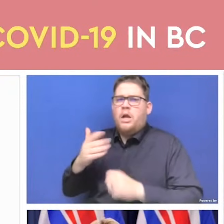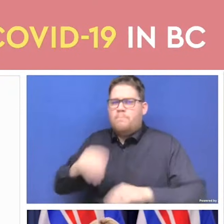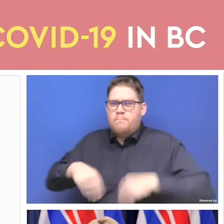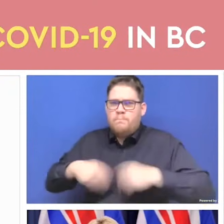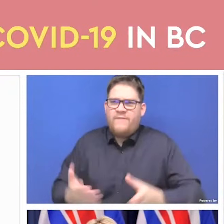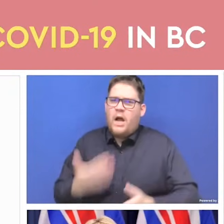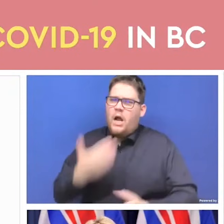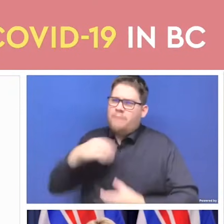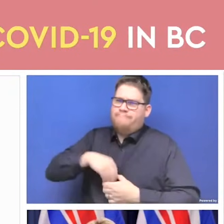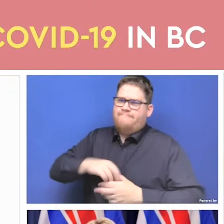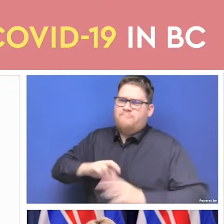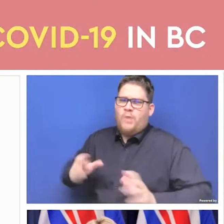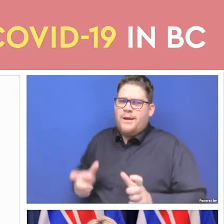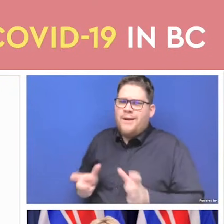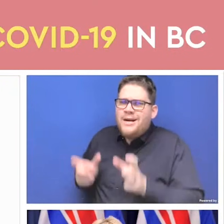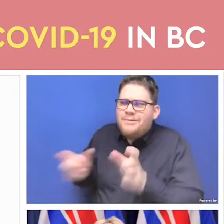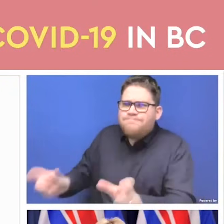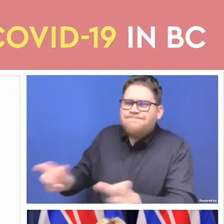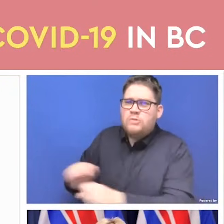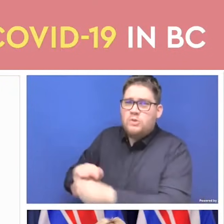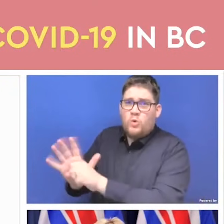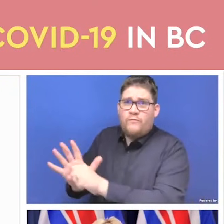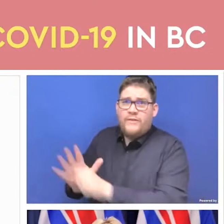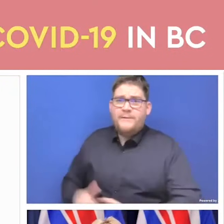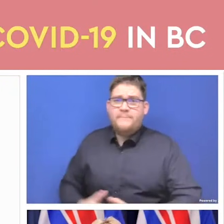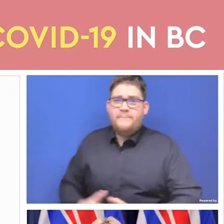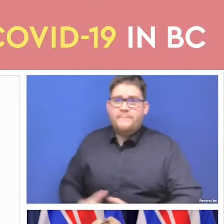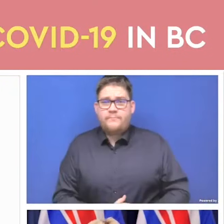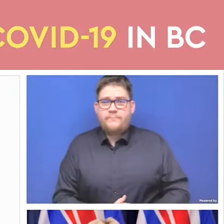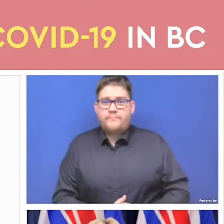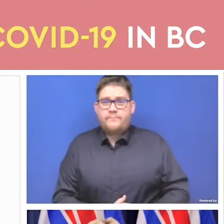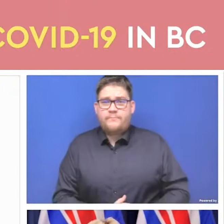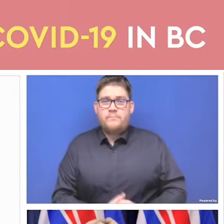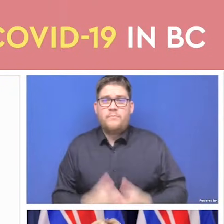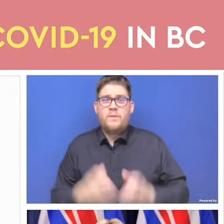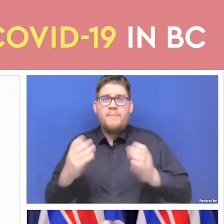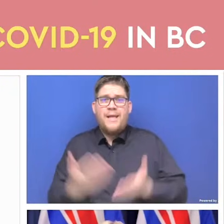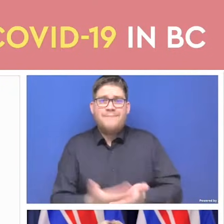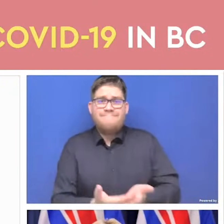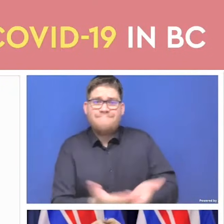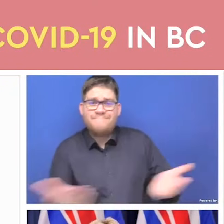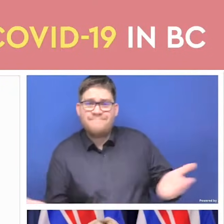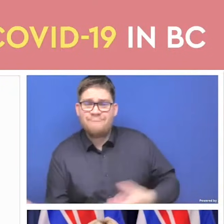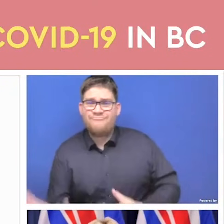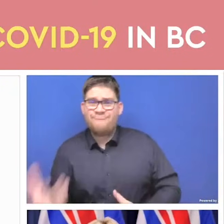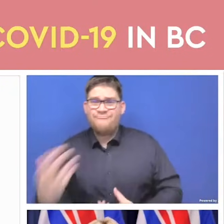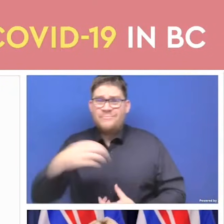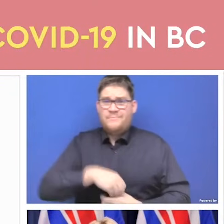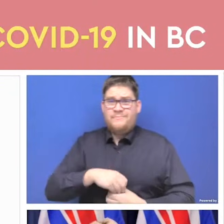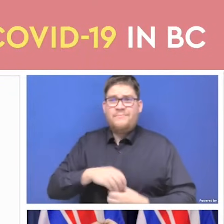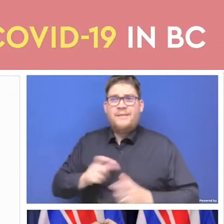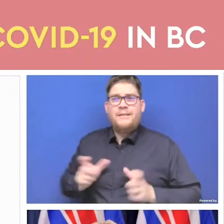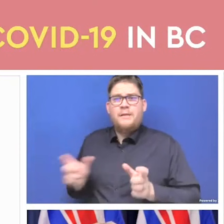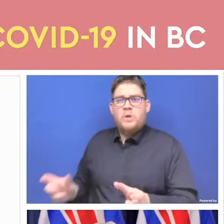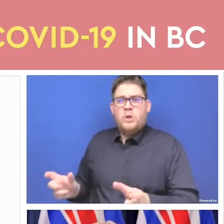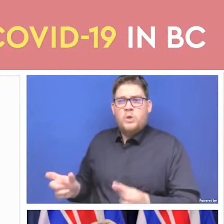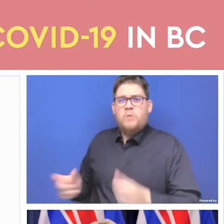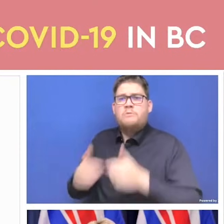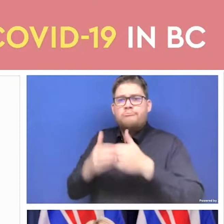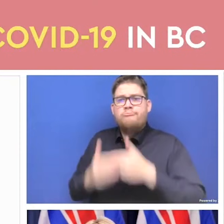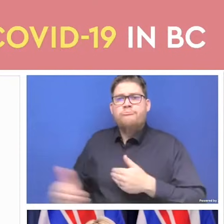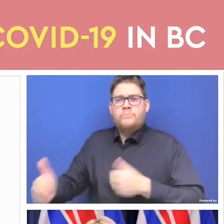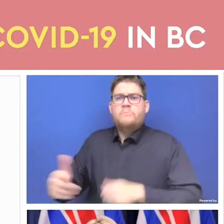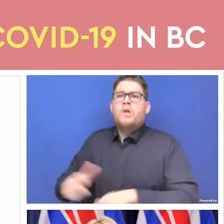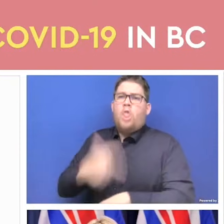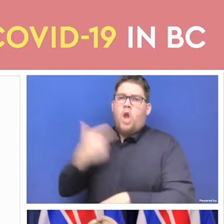for many of us, it also will mean longer lasting protection into next year and the year after, potentially. So we know it will